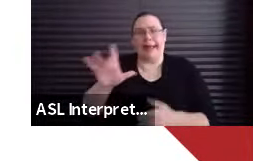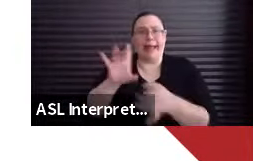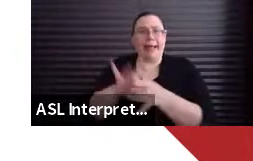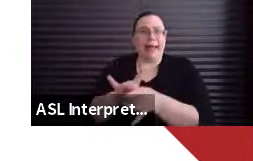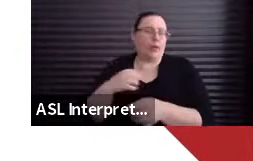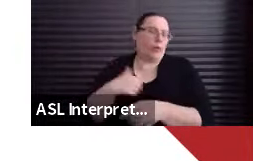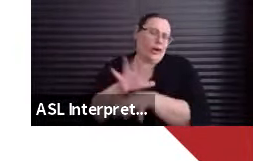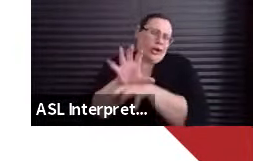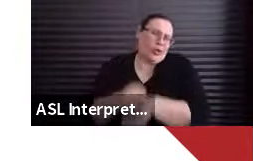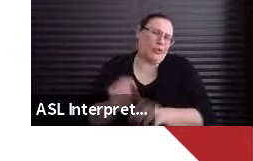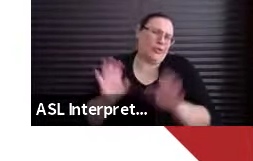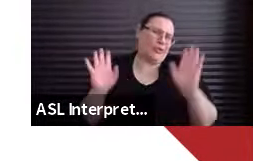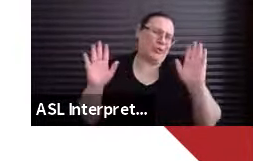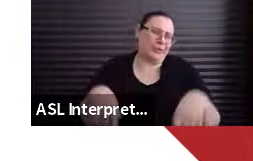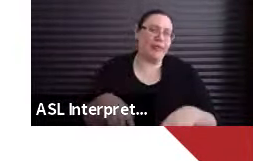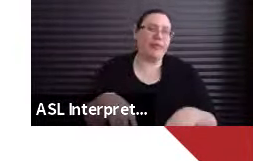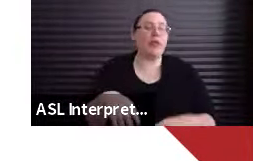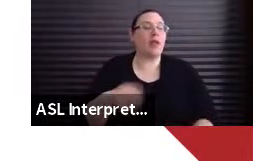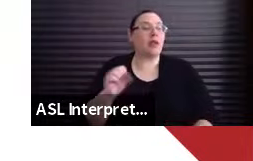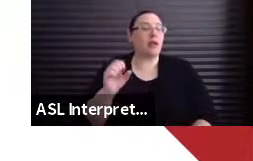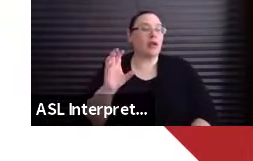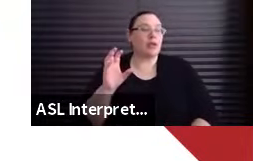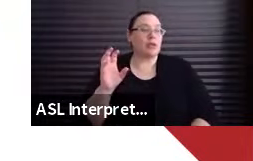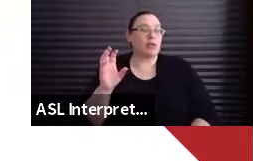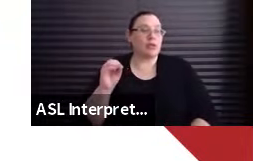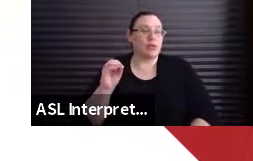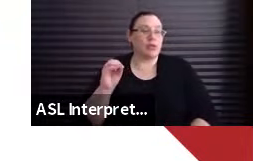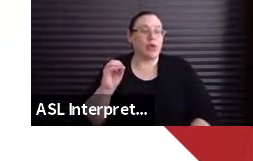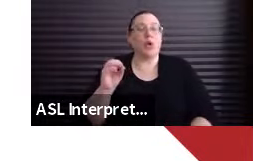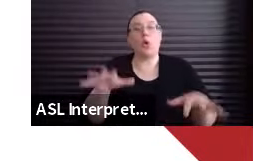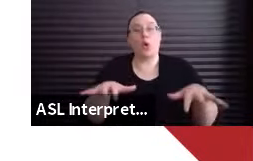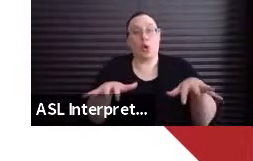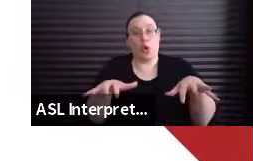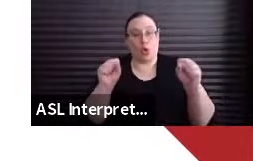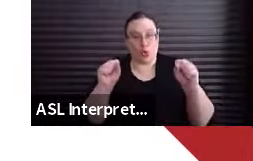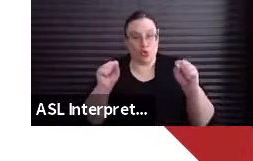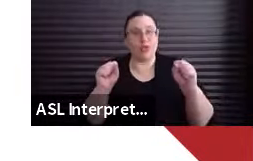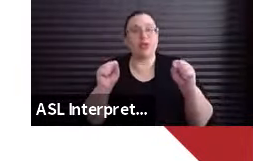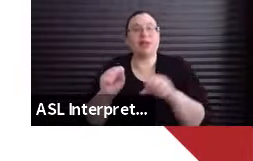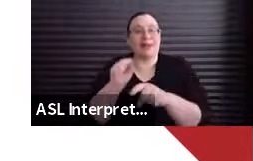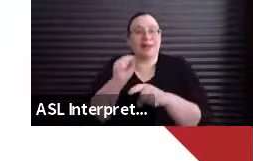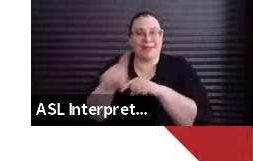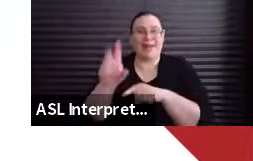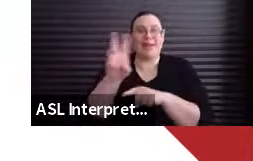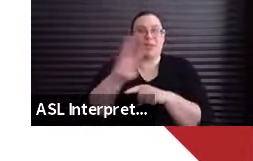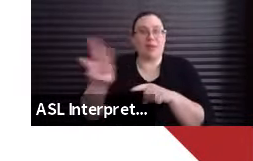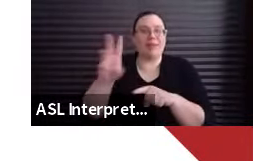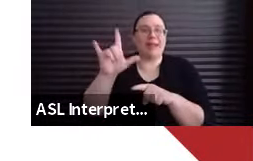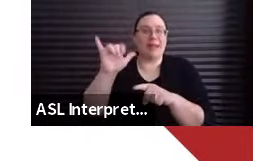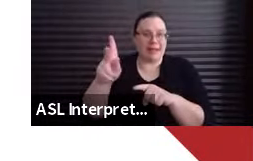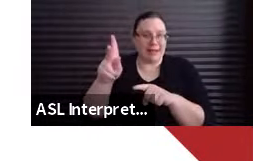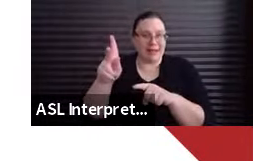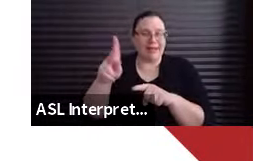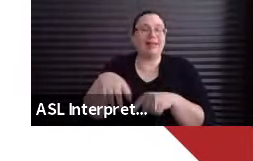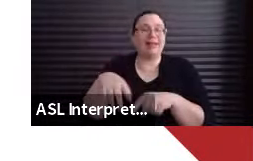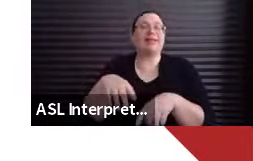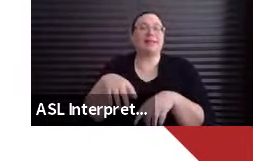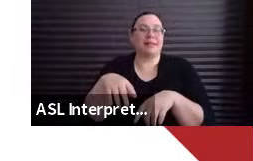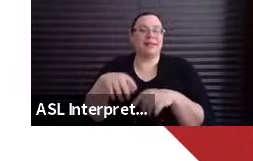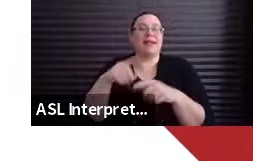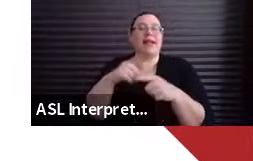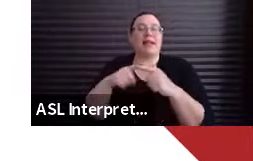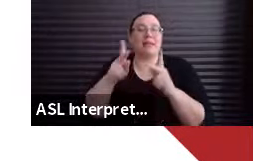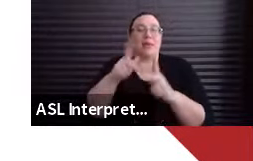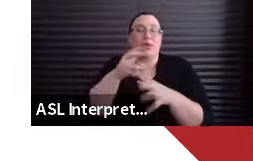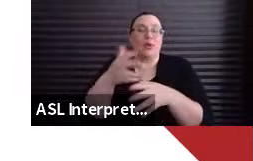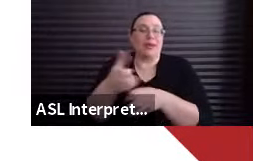right? So the host can then send that website link, and then the recipients